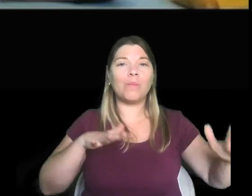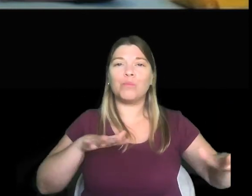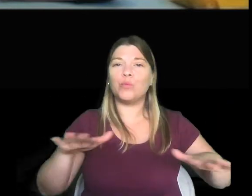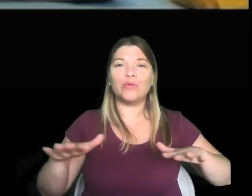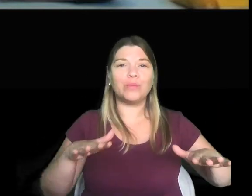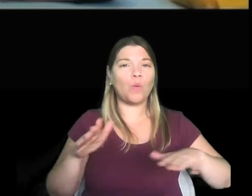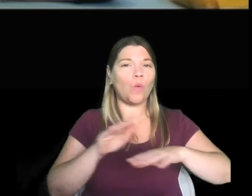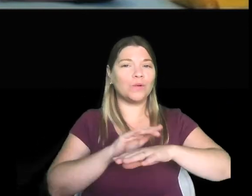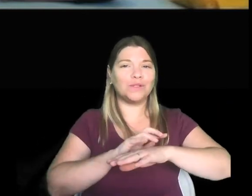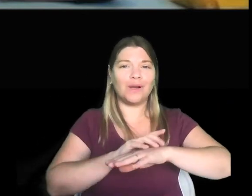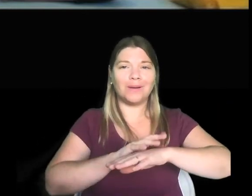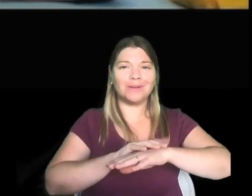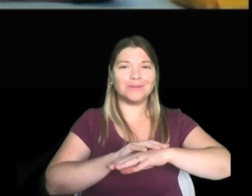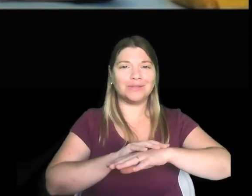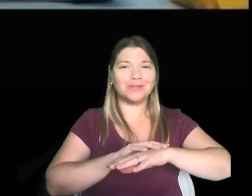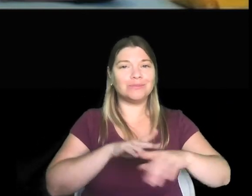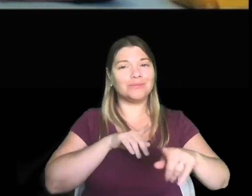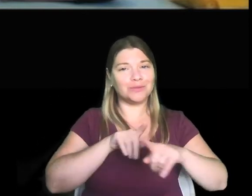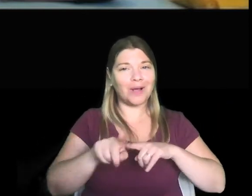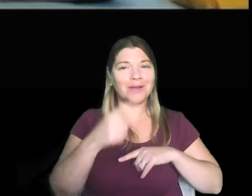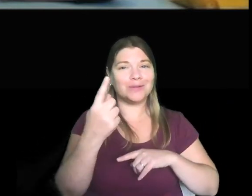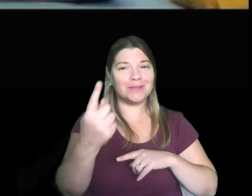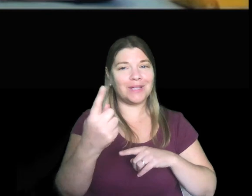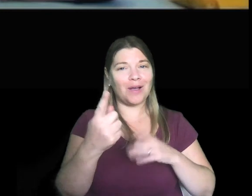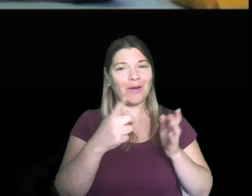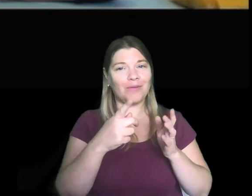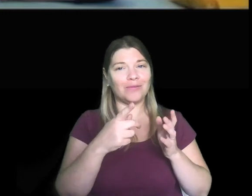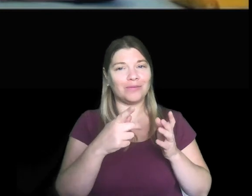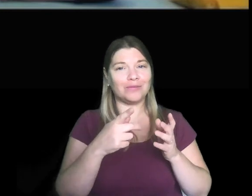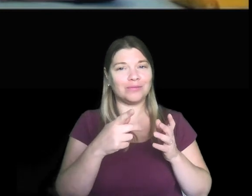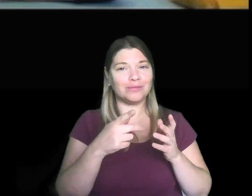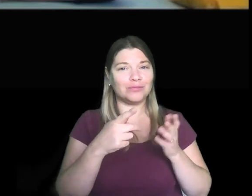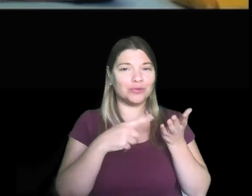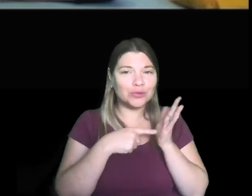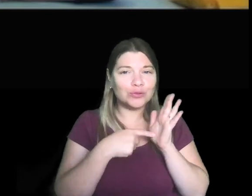Take a moment to think, do, or share this now.